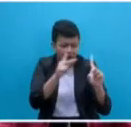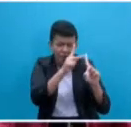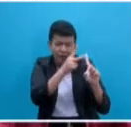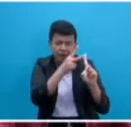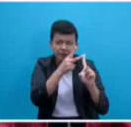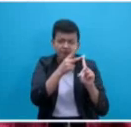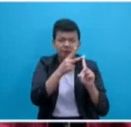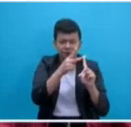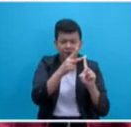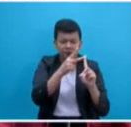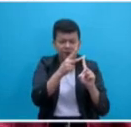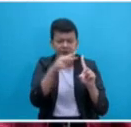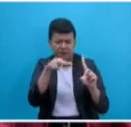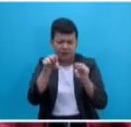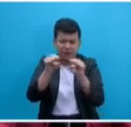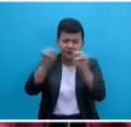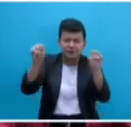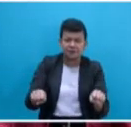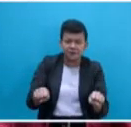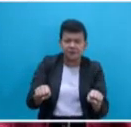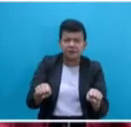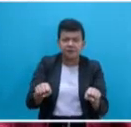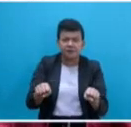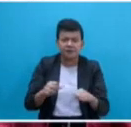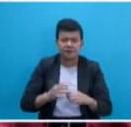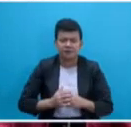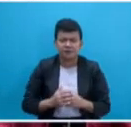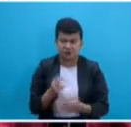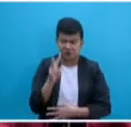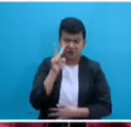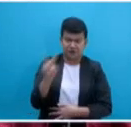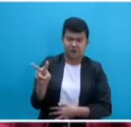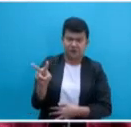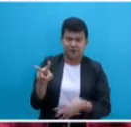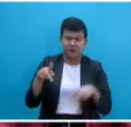assault on the physically and visually